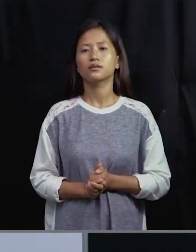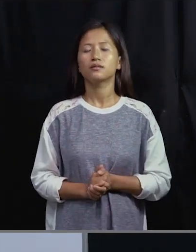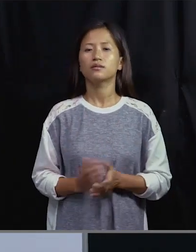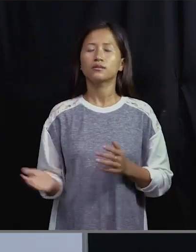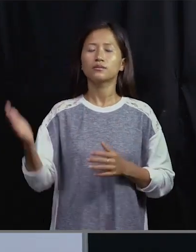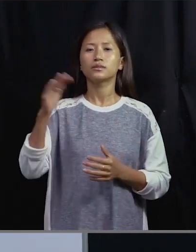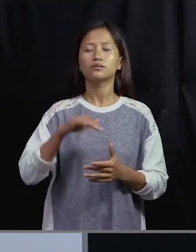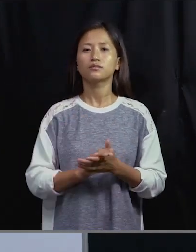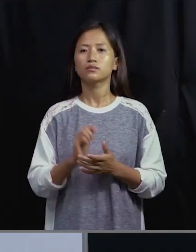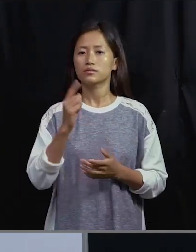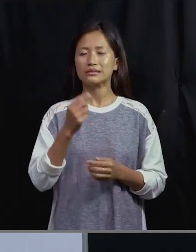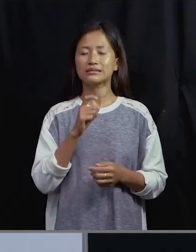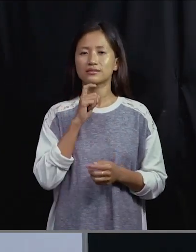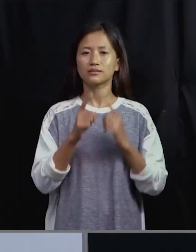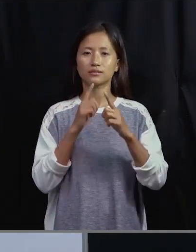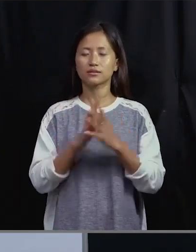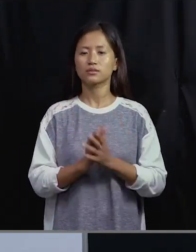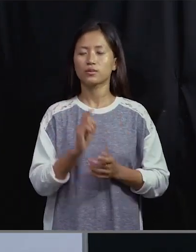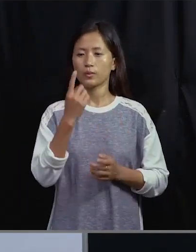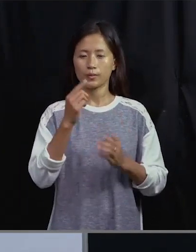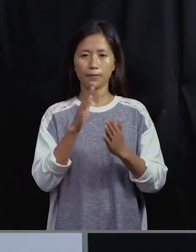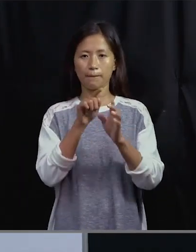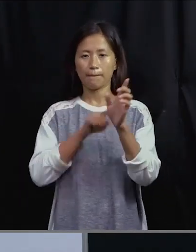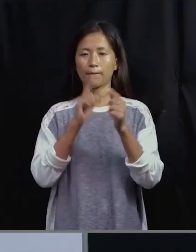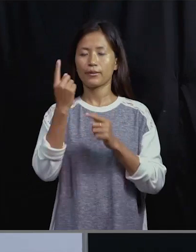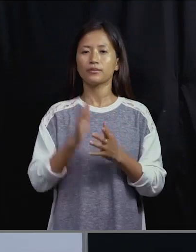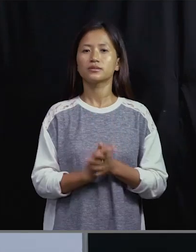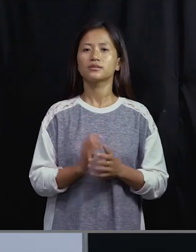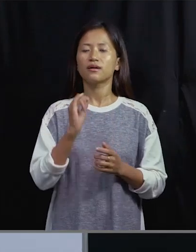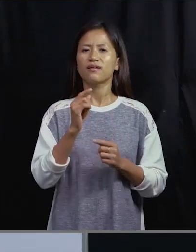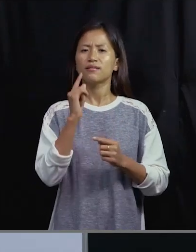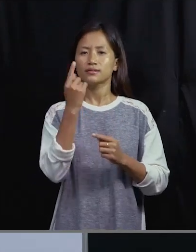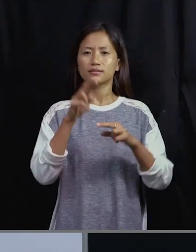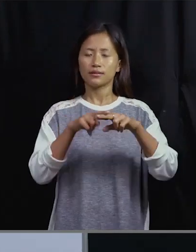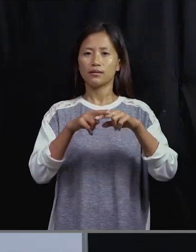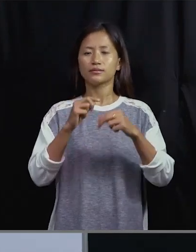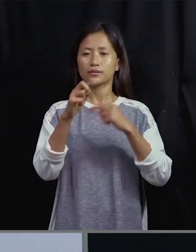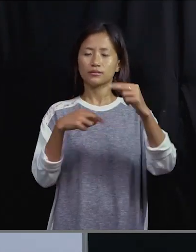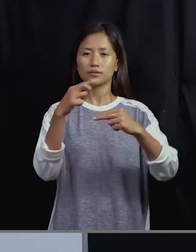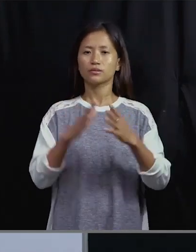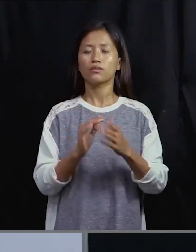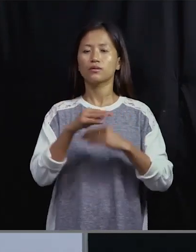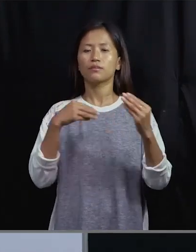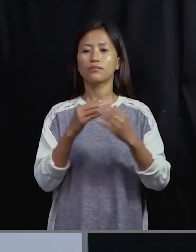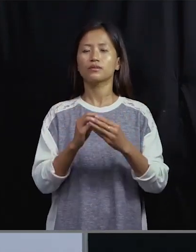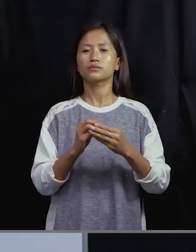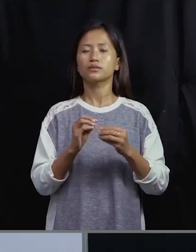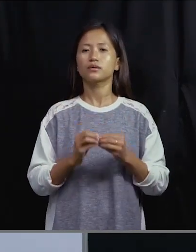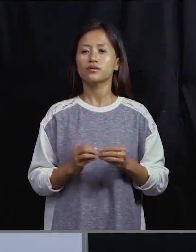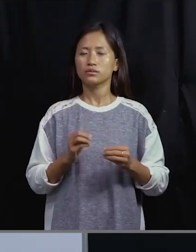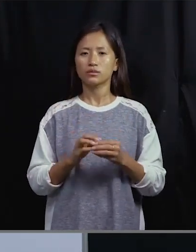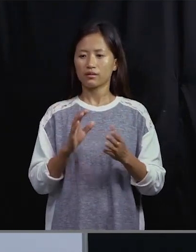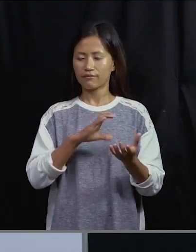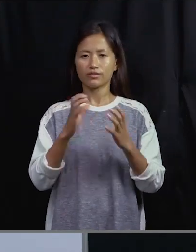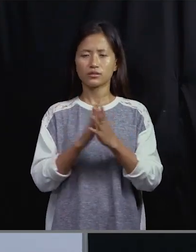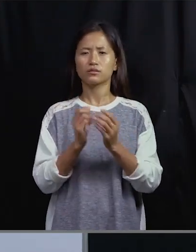this, we will discuss one by one, okay, industry. Now when we say industry is all about, transforming or converting